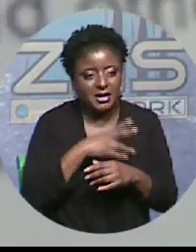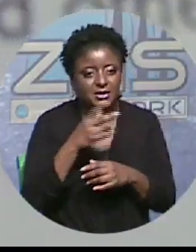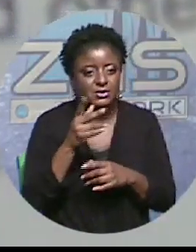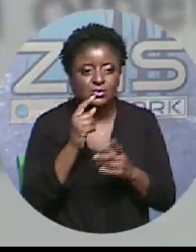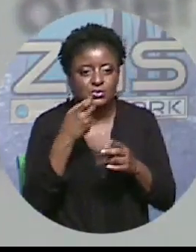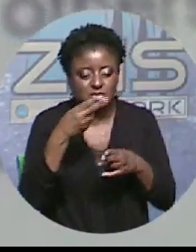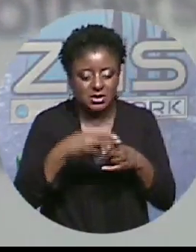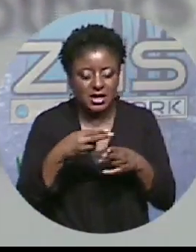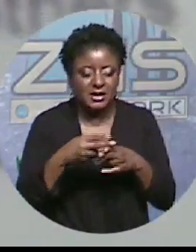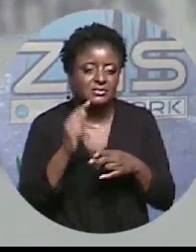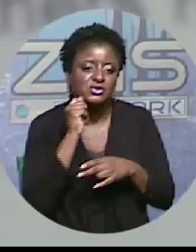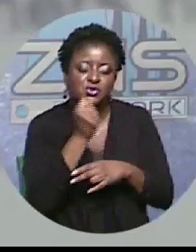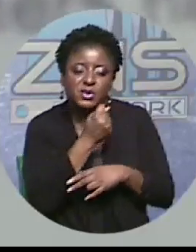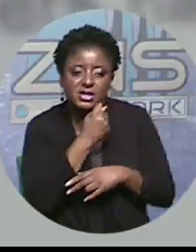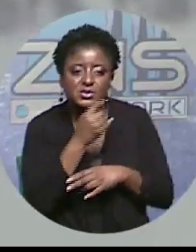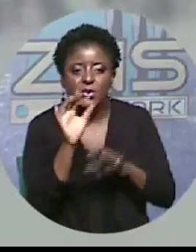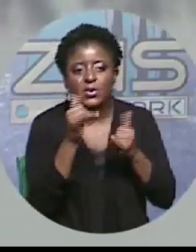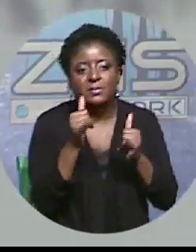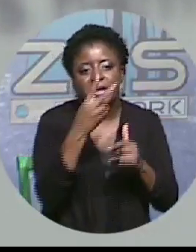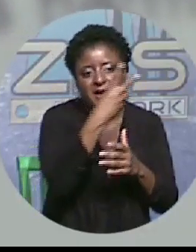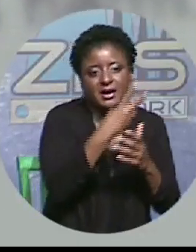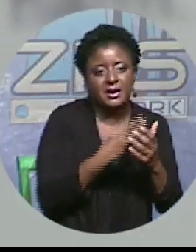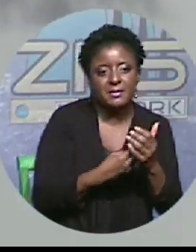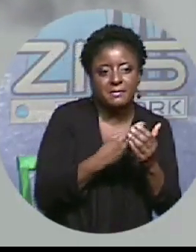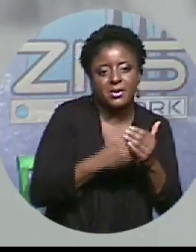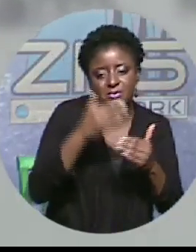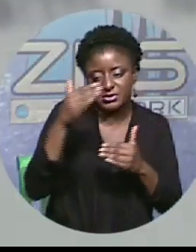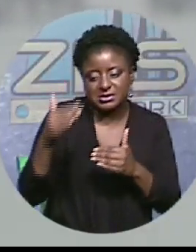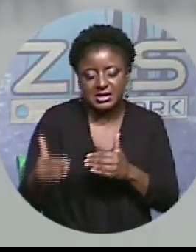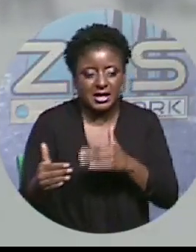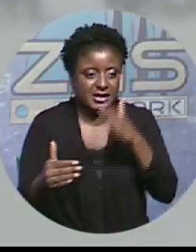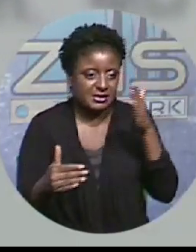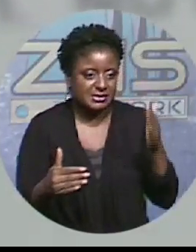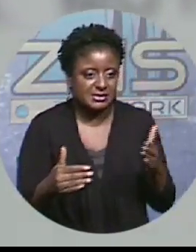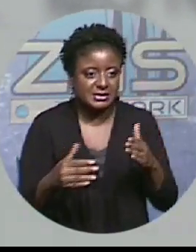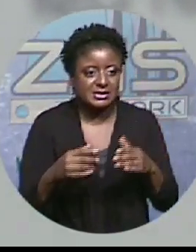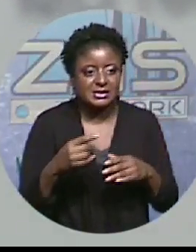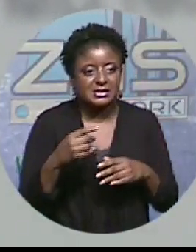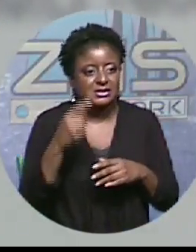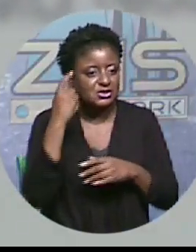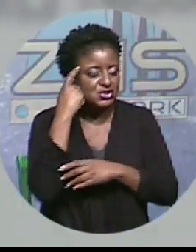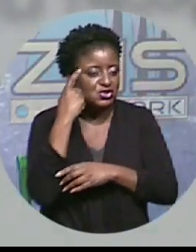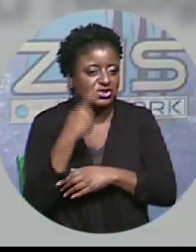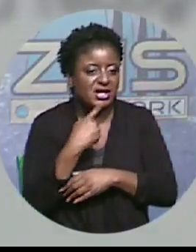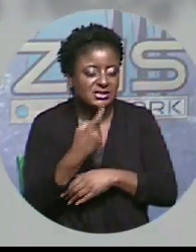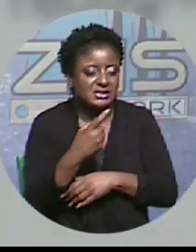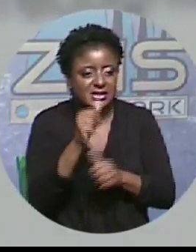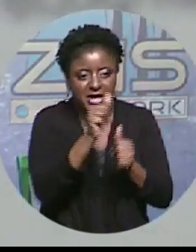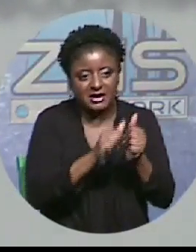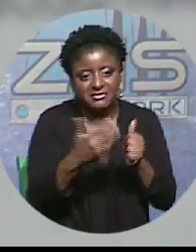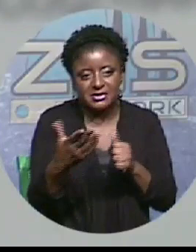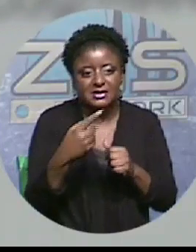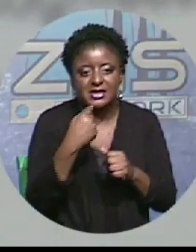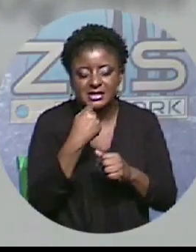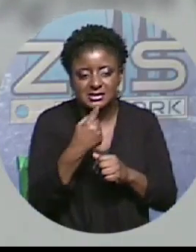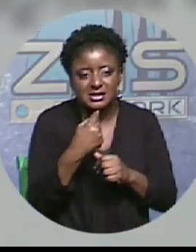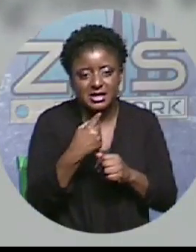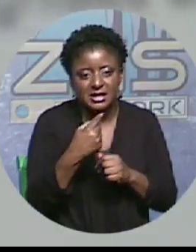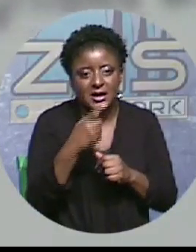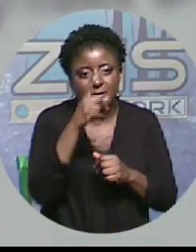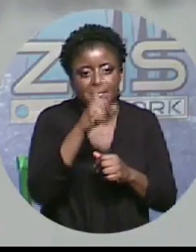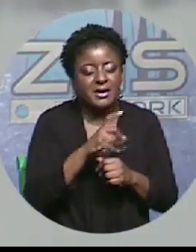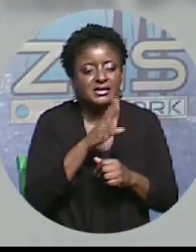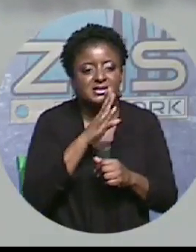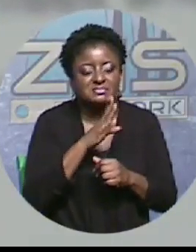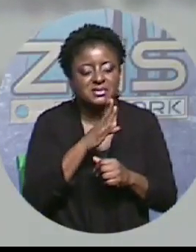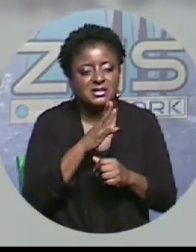sides. That in mind, it suggested anything and everything they say, unless corroborated by other evidential material, must be